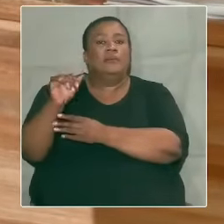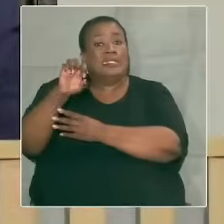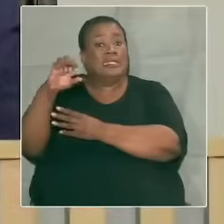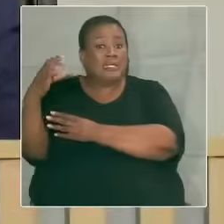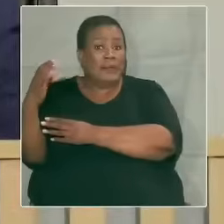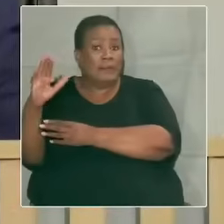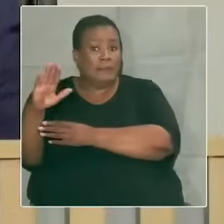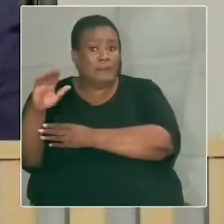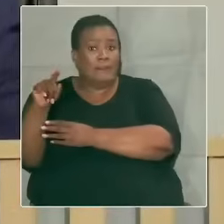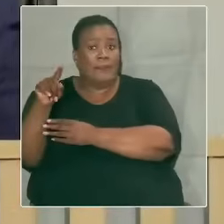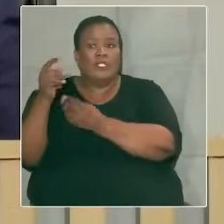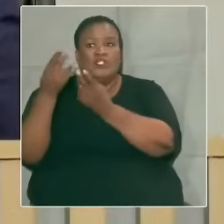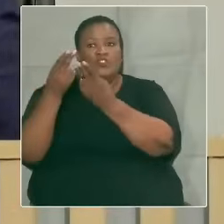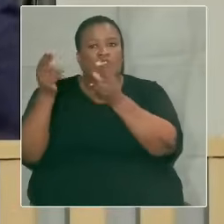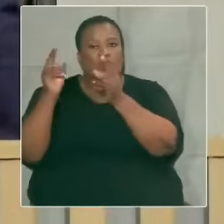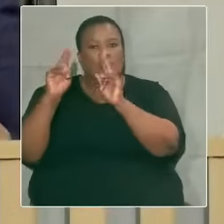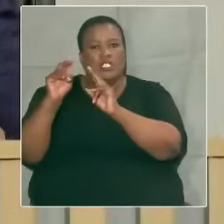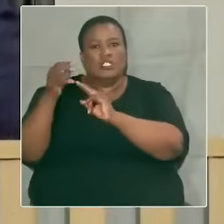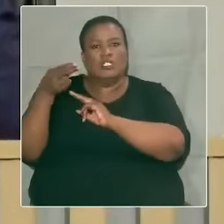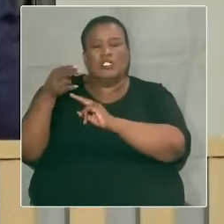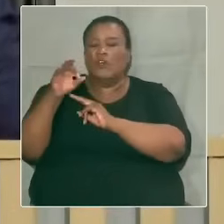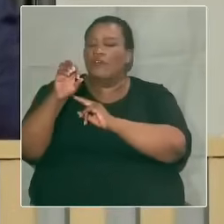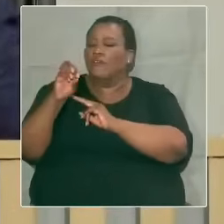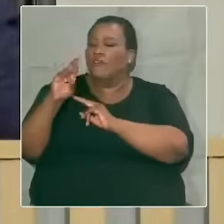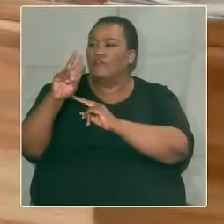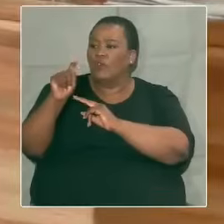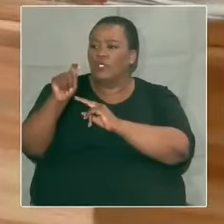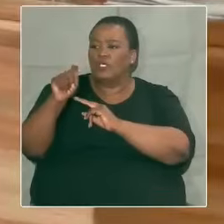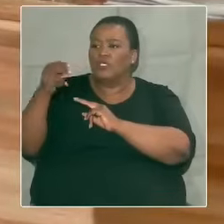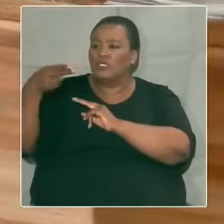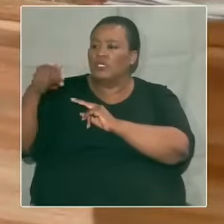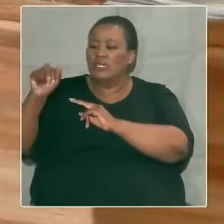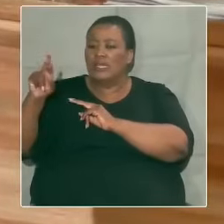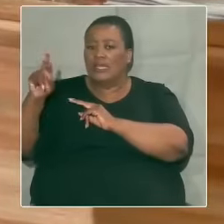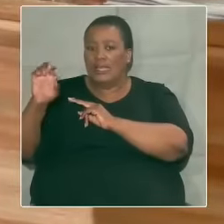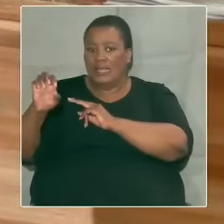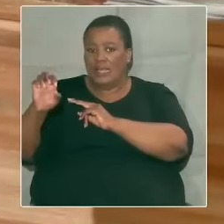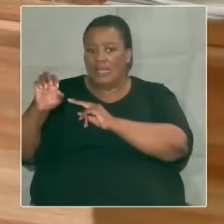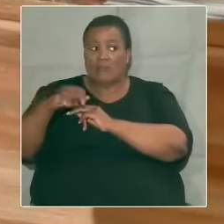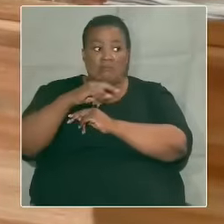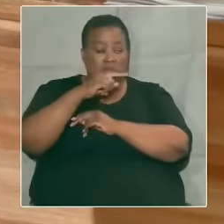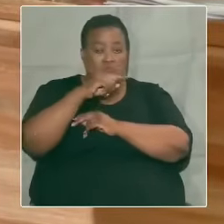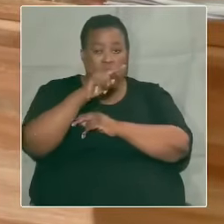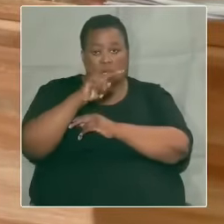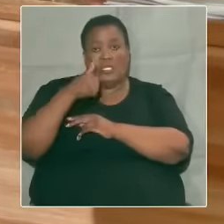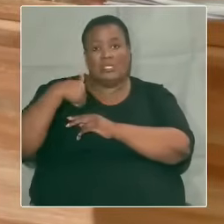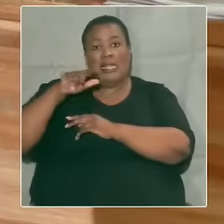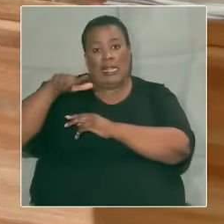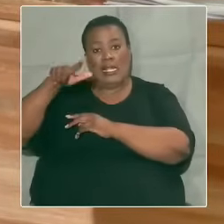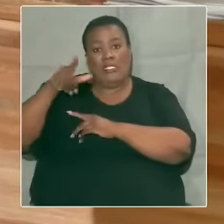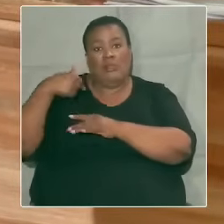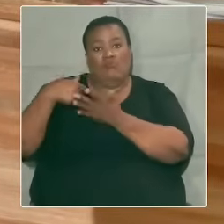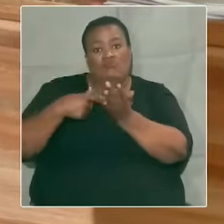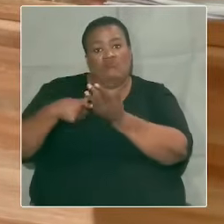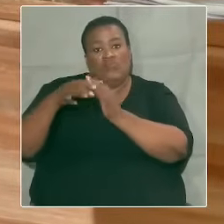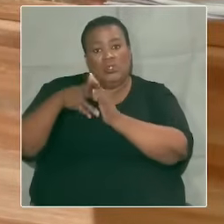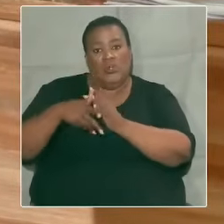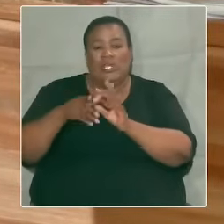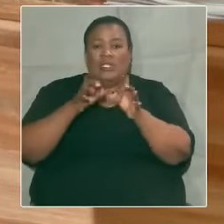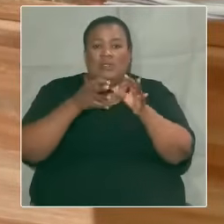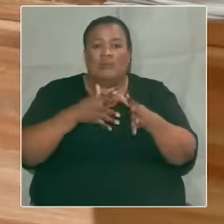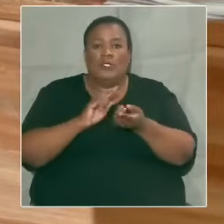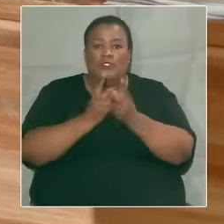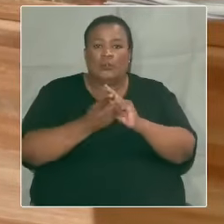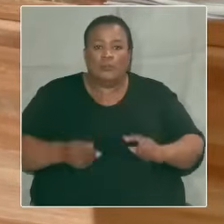That is correct, Commissioner. Now, we'll deal with that slightly later. Then